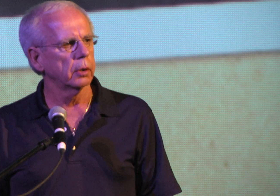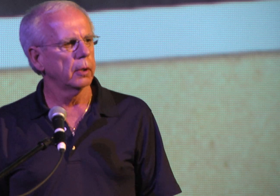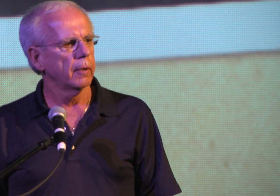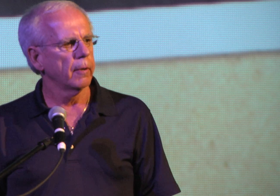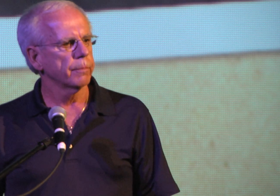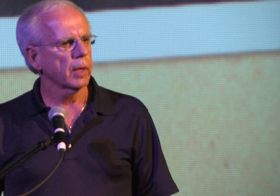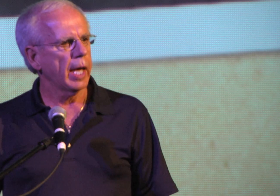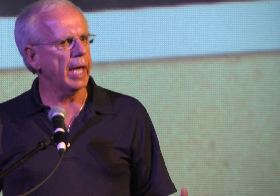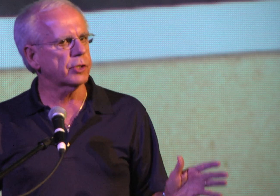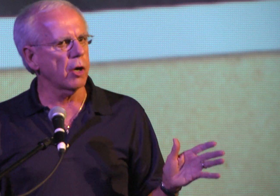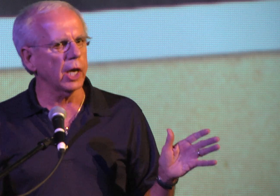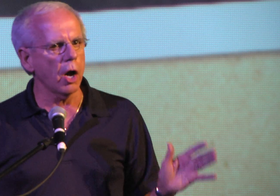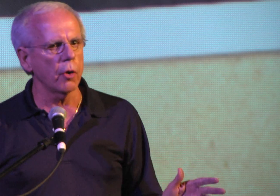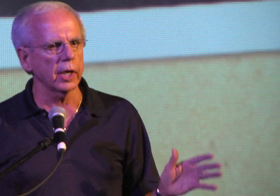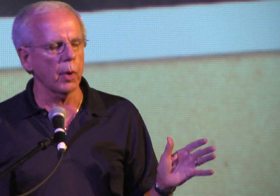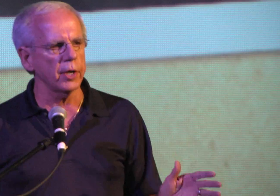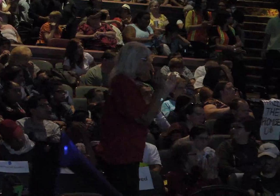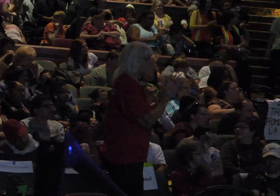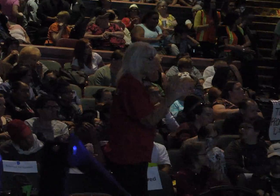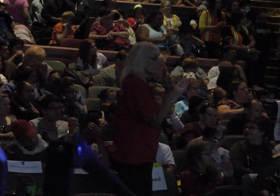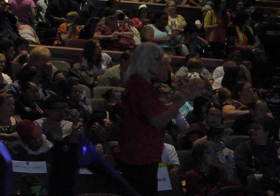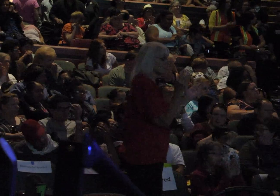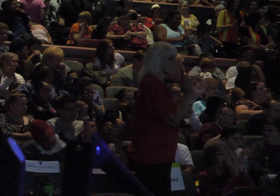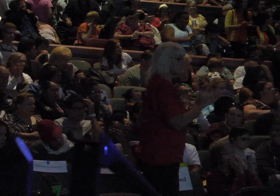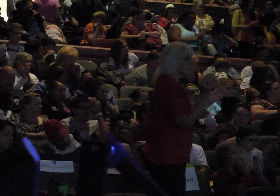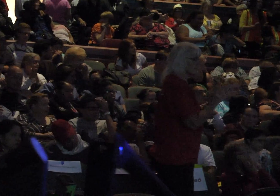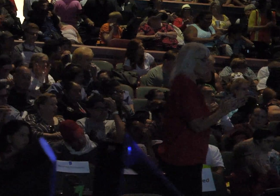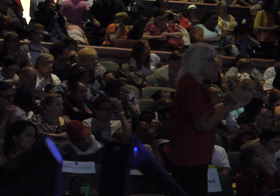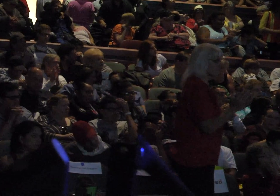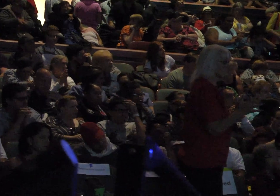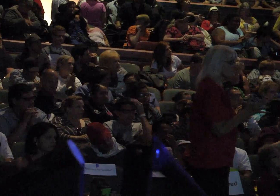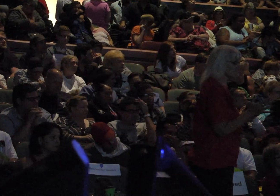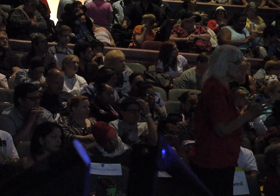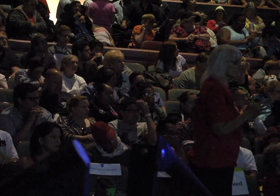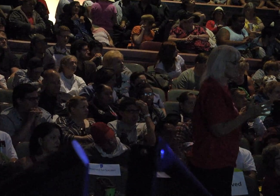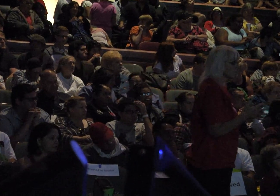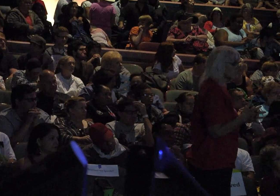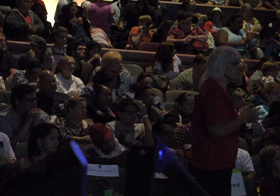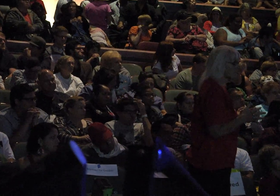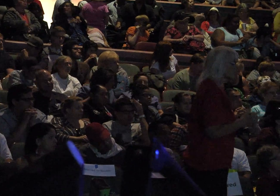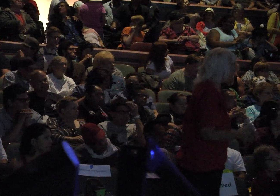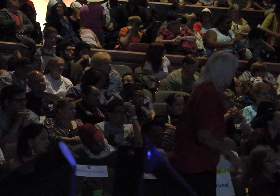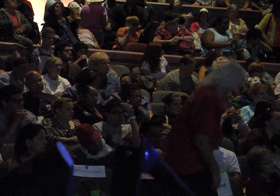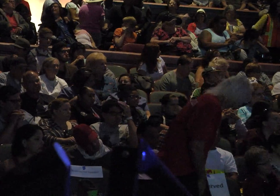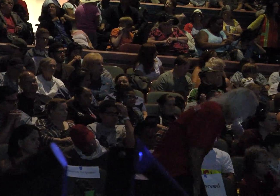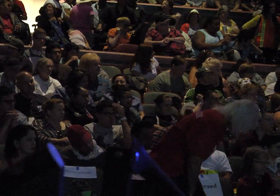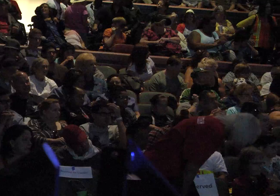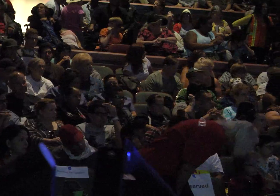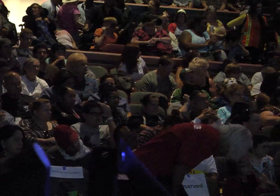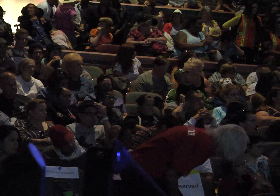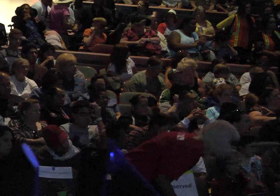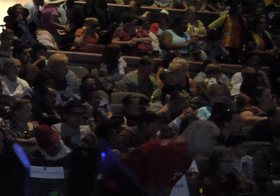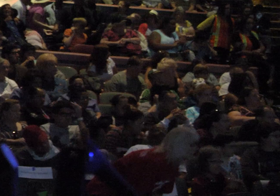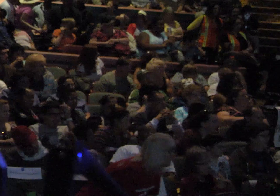Disgraceful. And so the only way you're going to get there is you make sure you get in their face. Make sure that they understand that